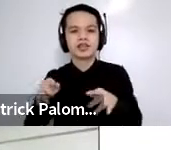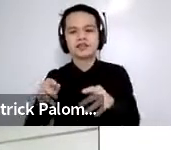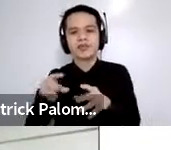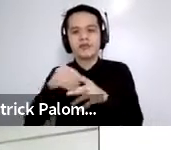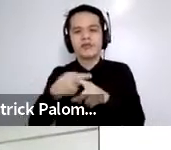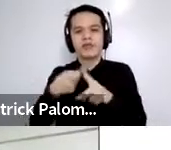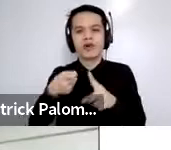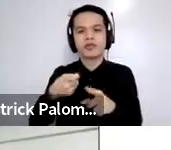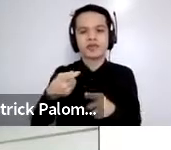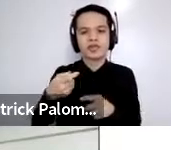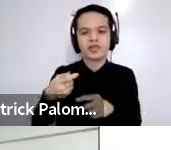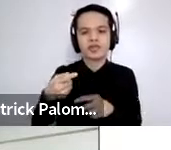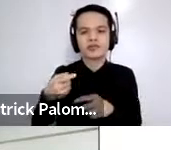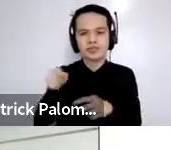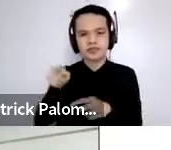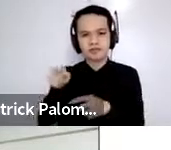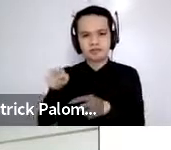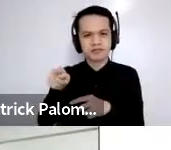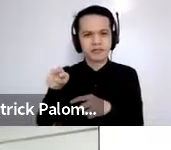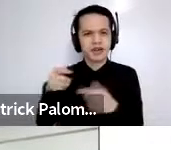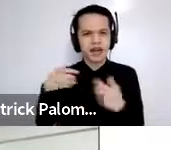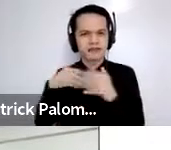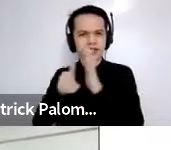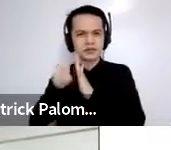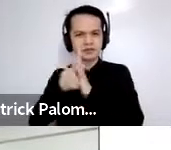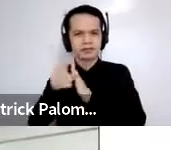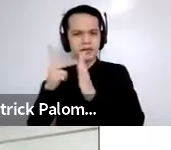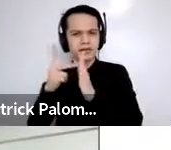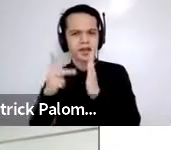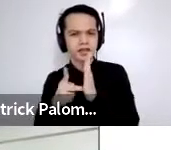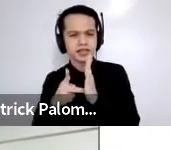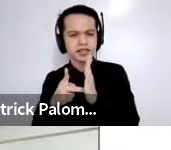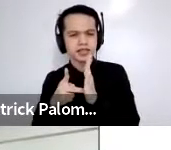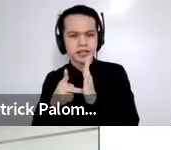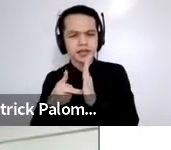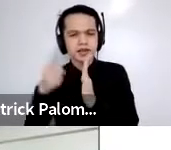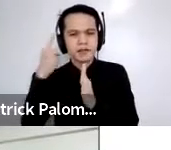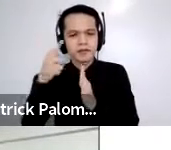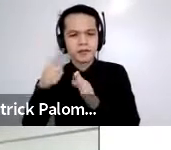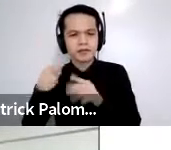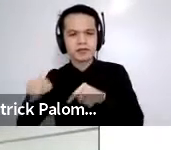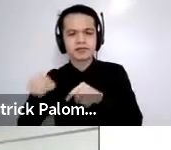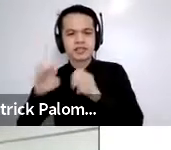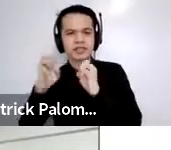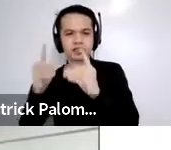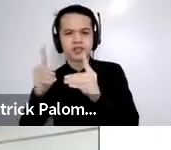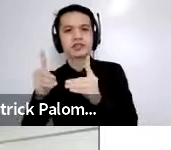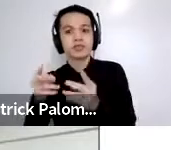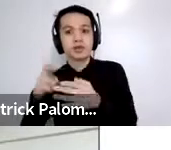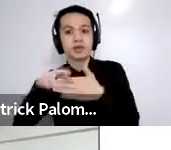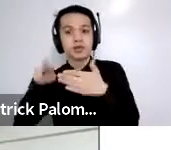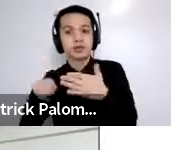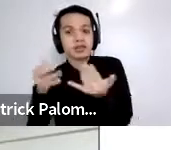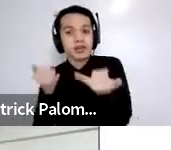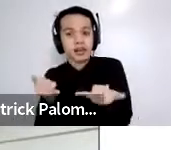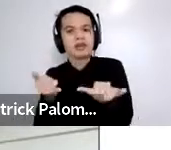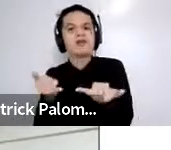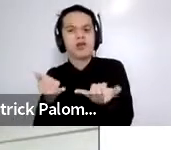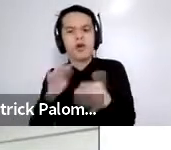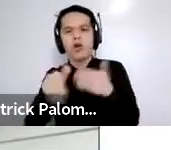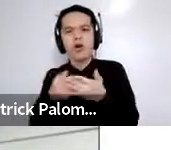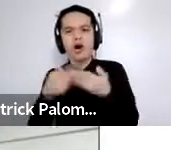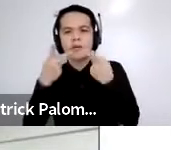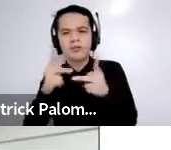to the development of a policy under the Ministry of Education. As a result, today, all public schools use the child functioning